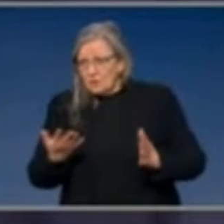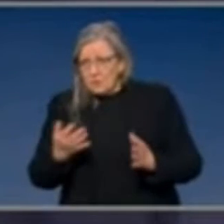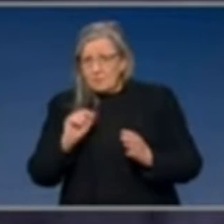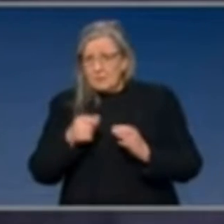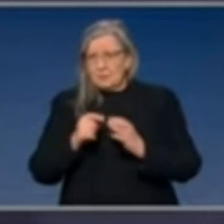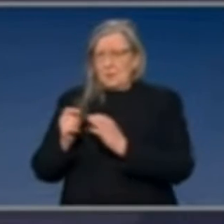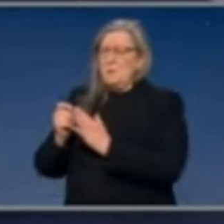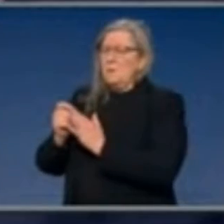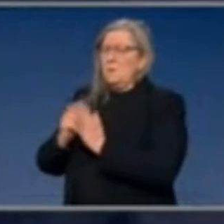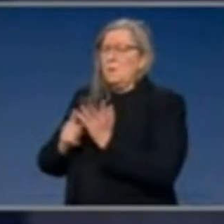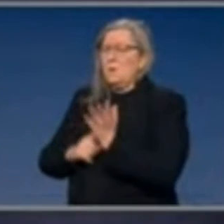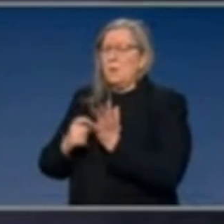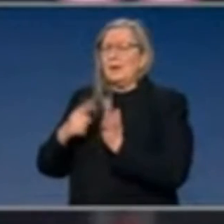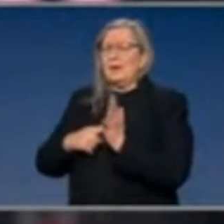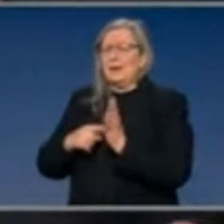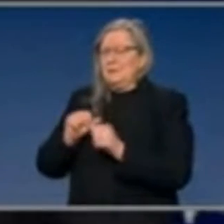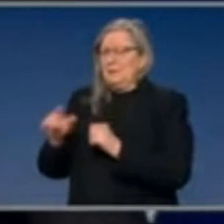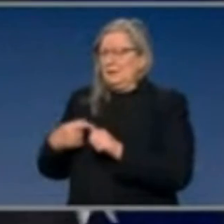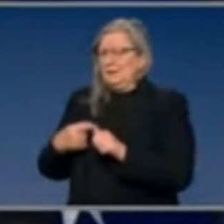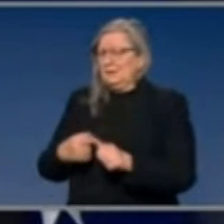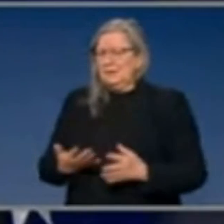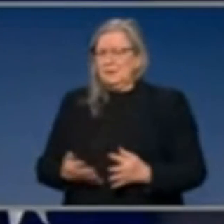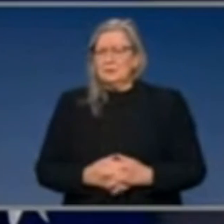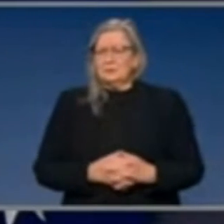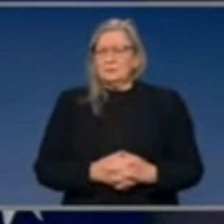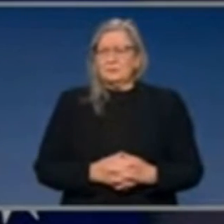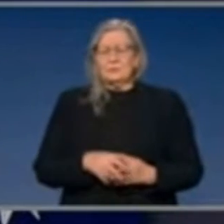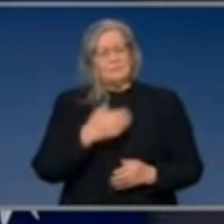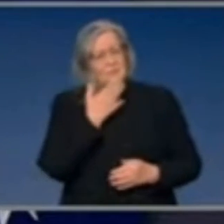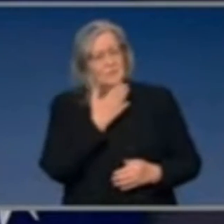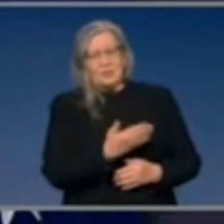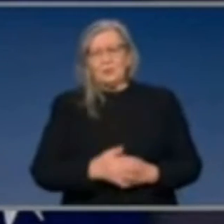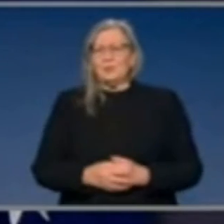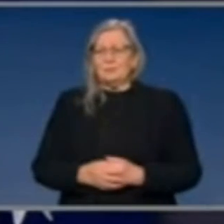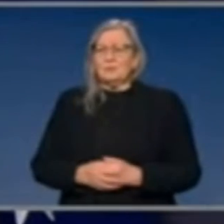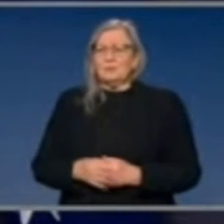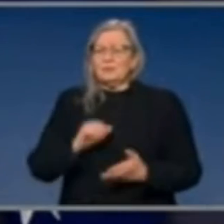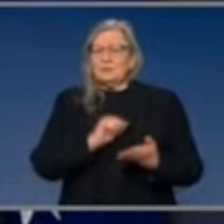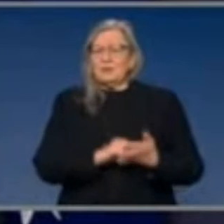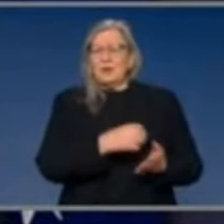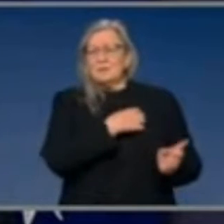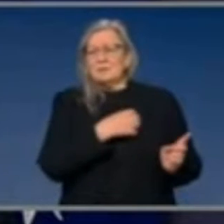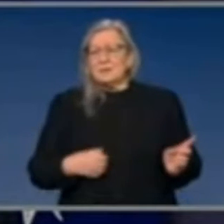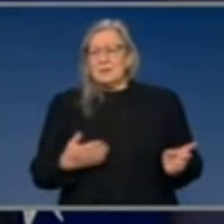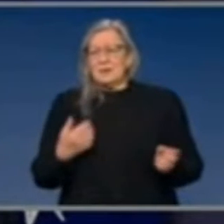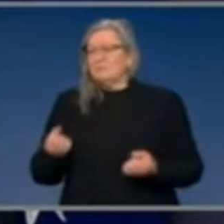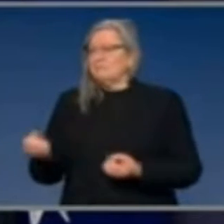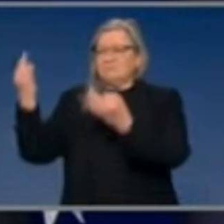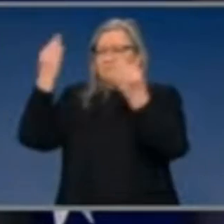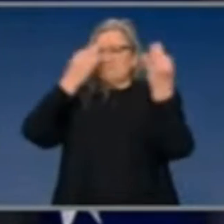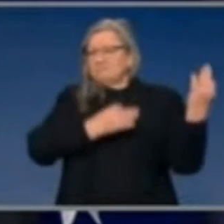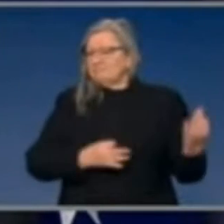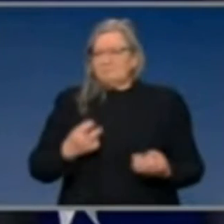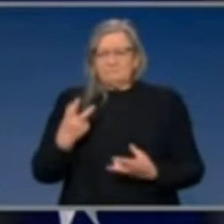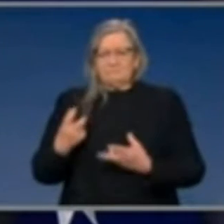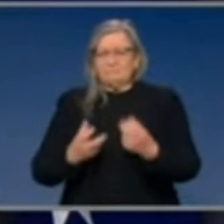that. Thanks, Minister. So the Minister is quite correct. There's nowhere in the world that has a program for